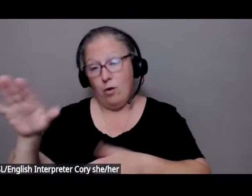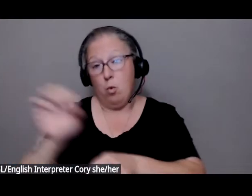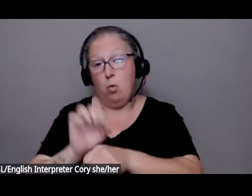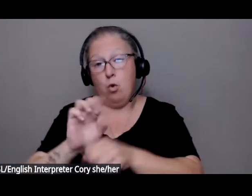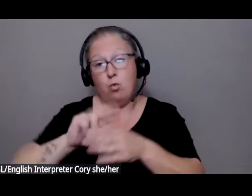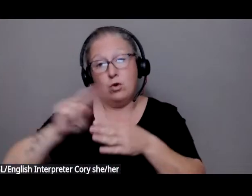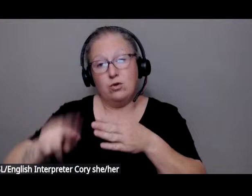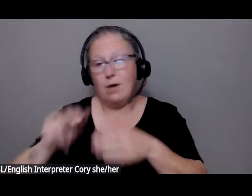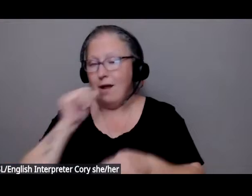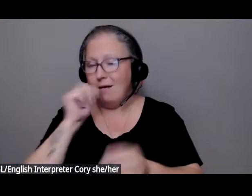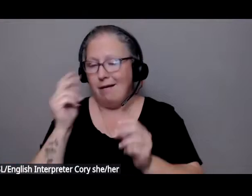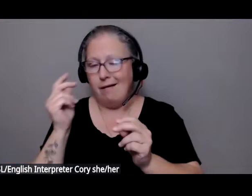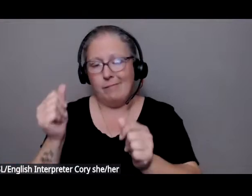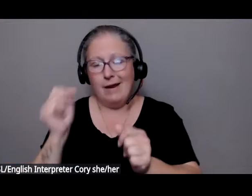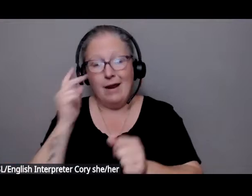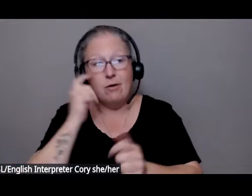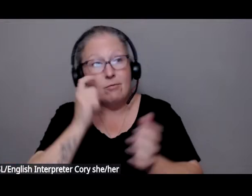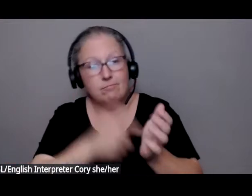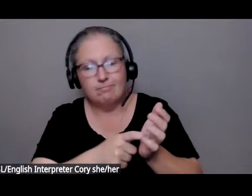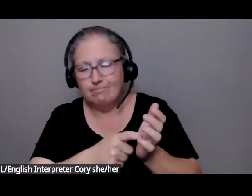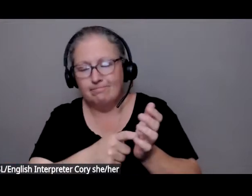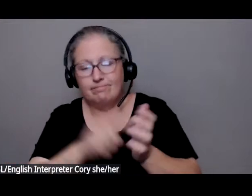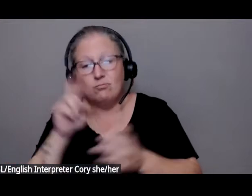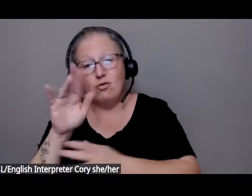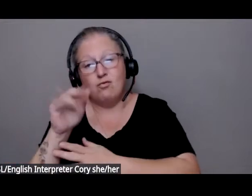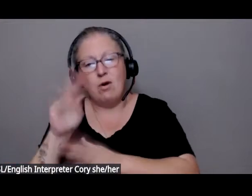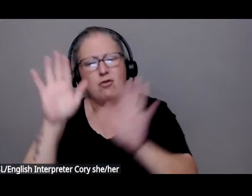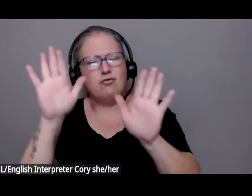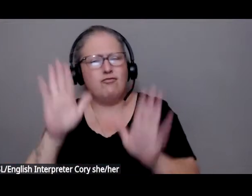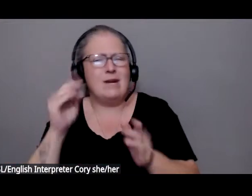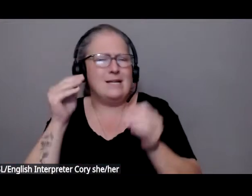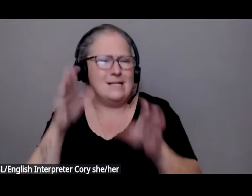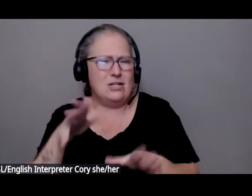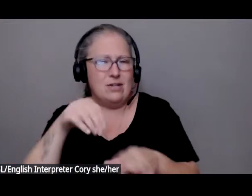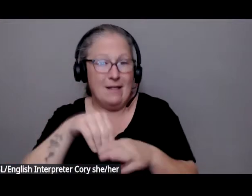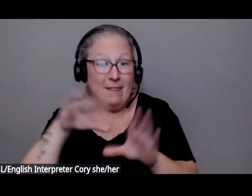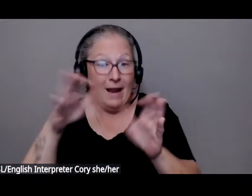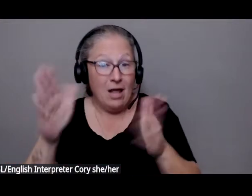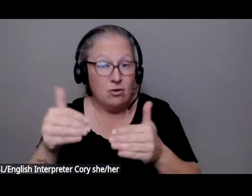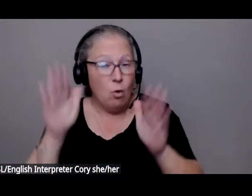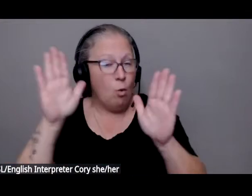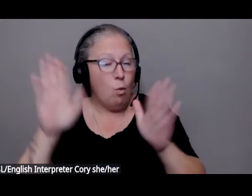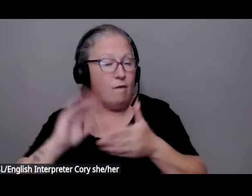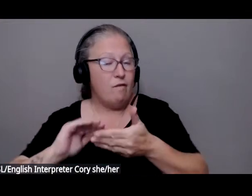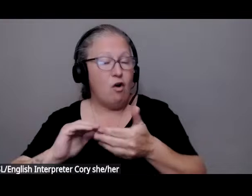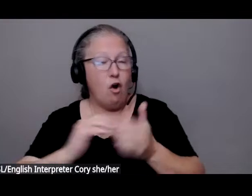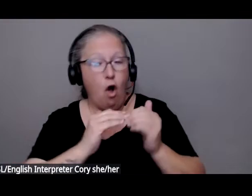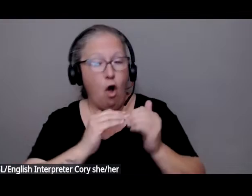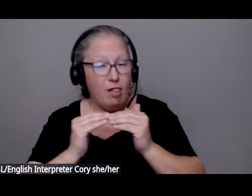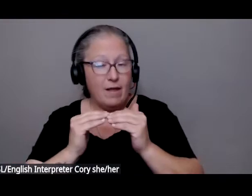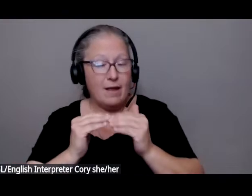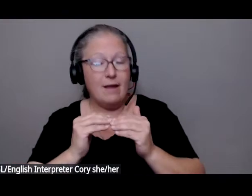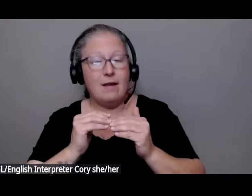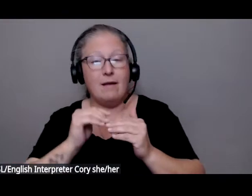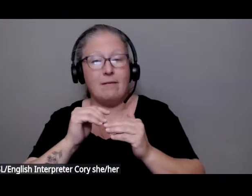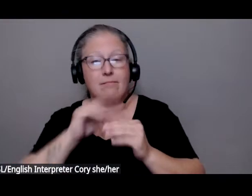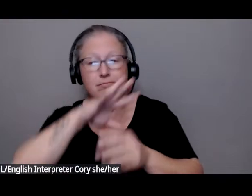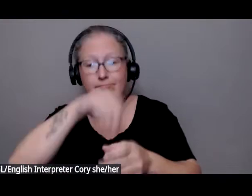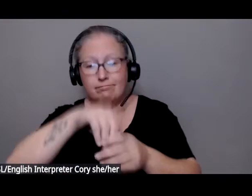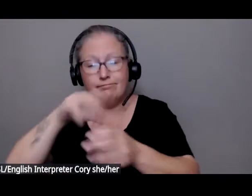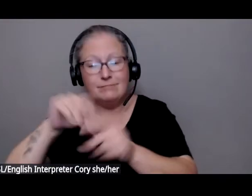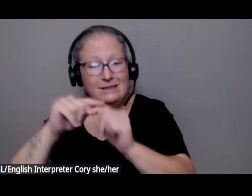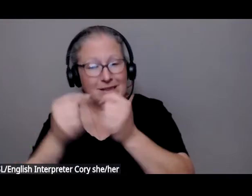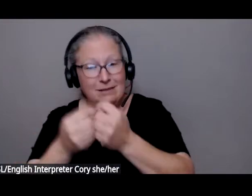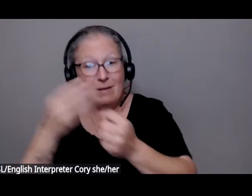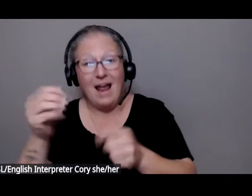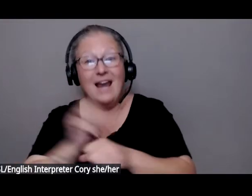be immediately seen. Ryan is a great teacher in the classroom, a wonderful colleague within all of his team, and an advisor that